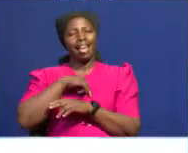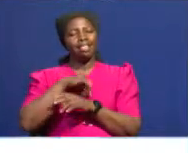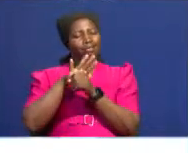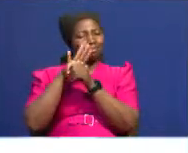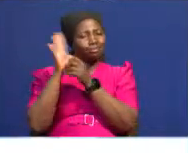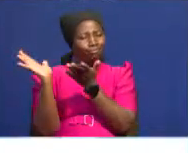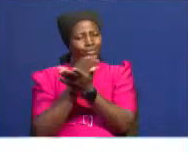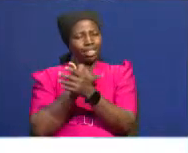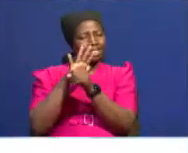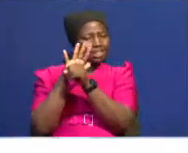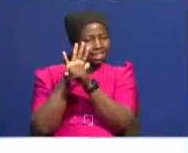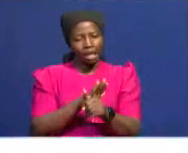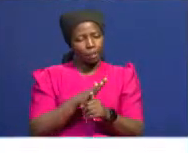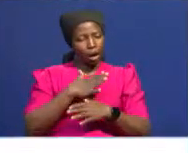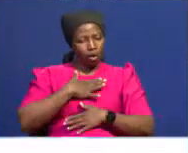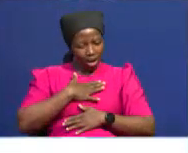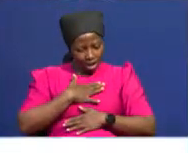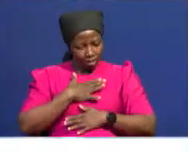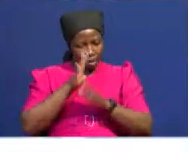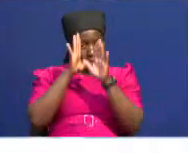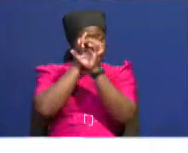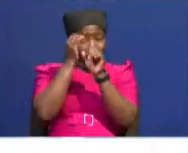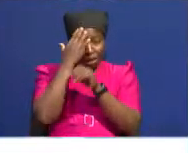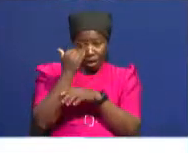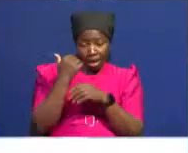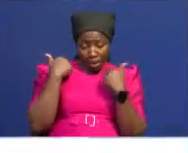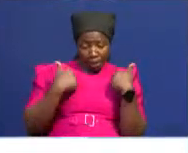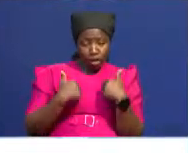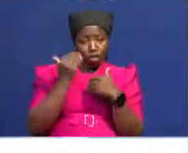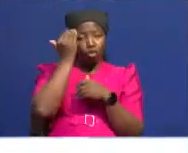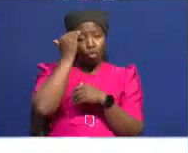Excellency, because I knew this man very well.